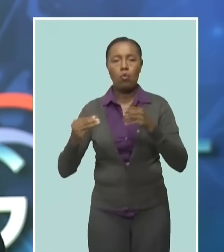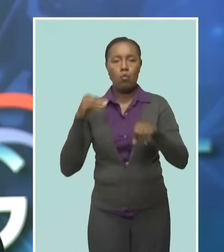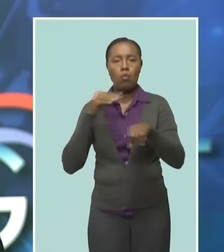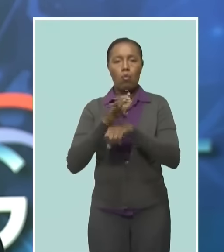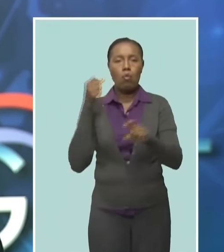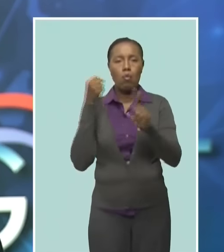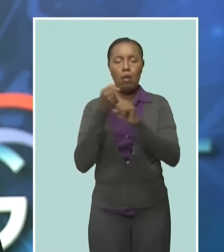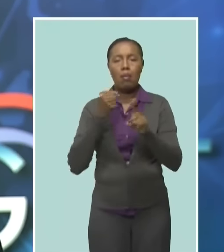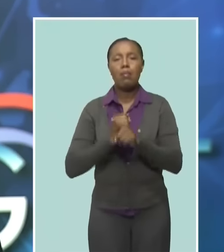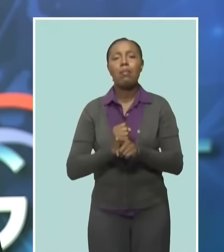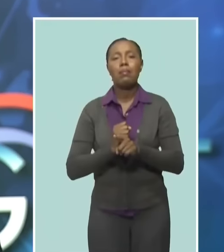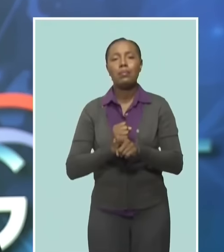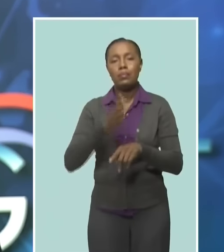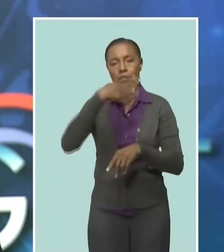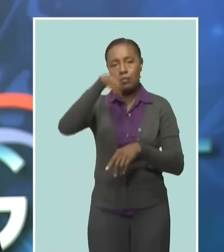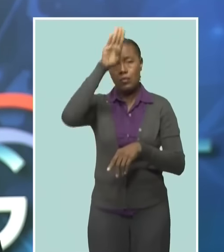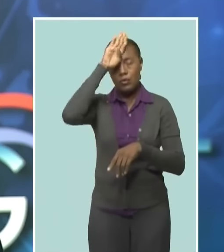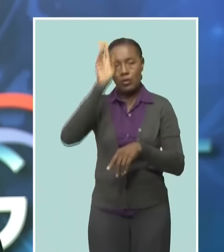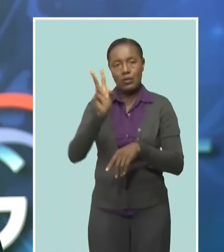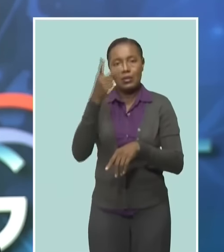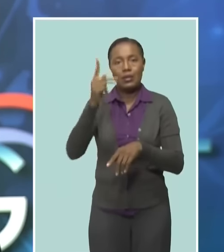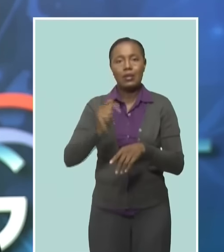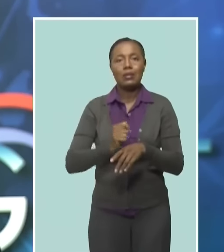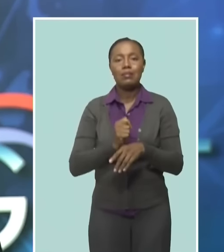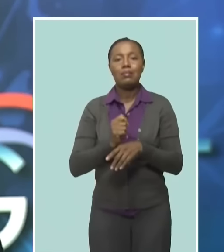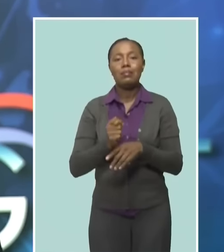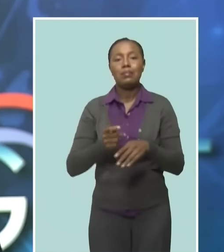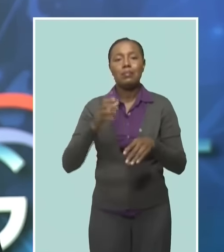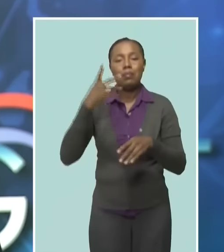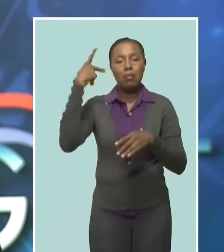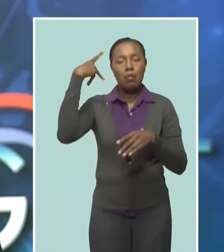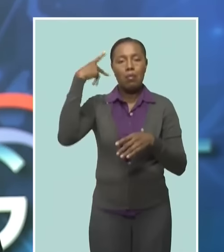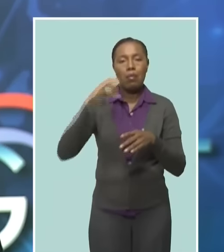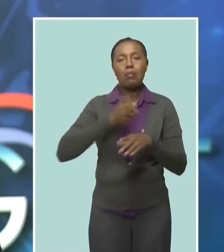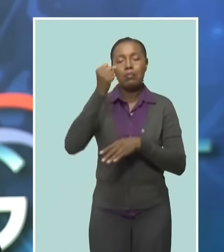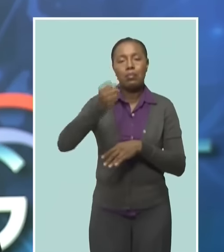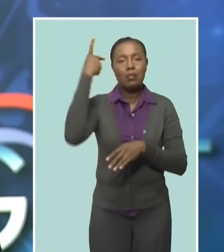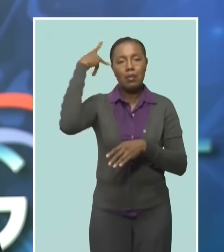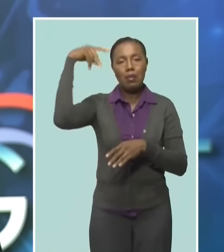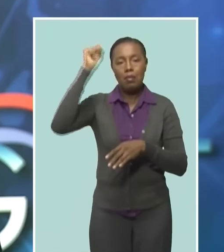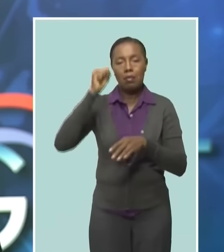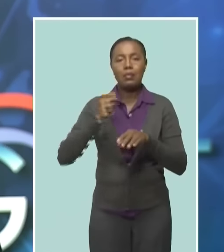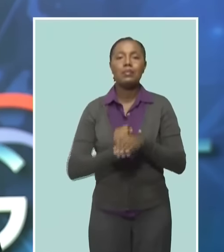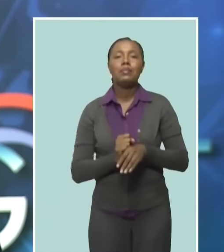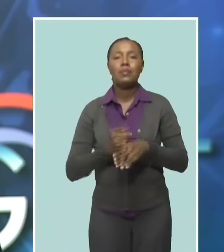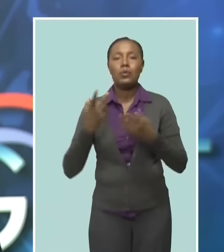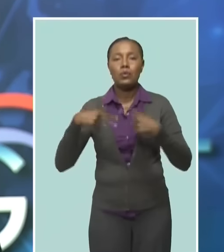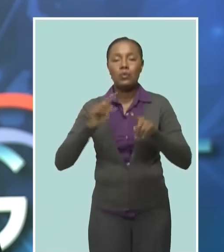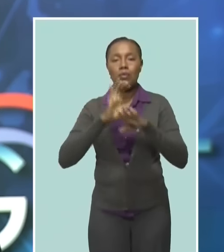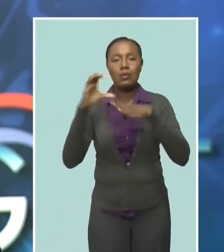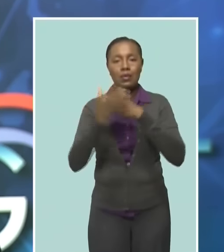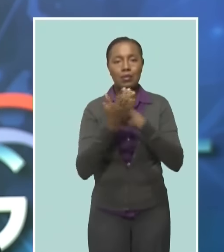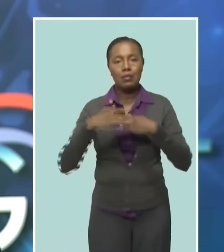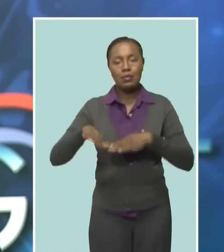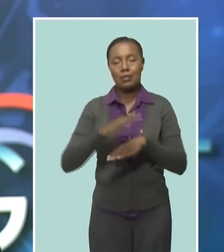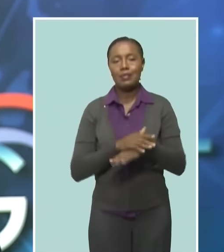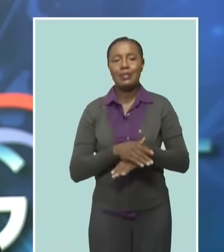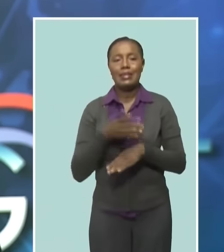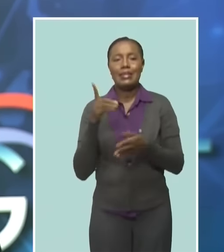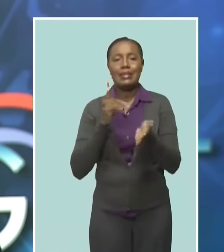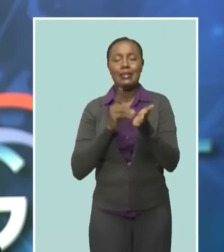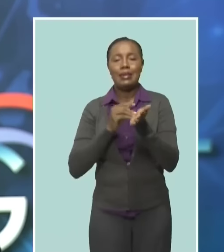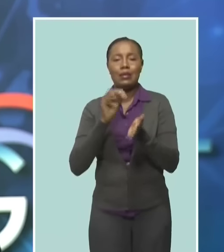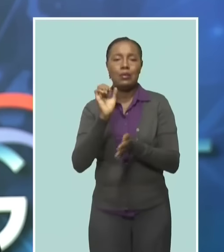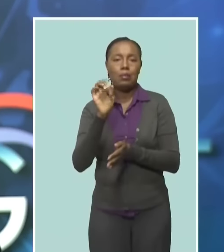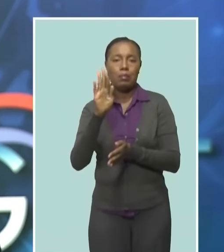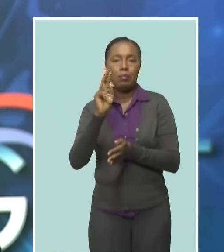second term as U.S. president on Caribbean societies. Dr. George Brathwaite made that point during CBC's The People's